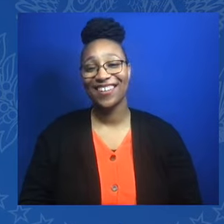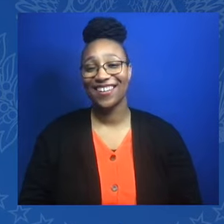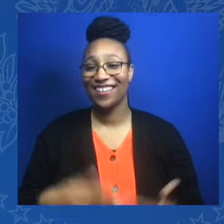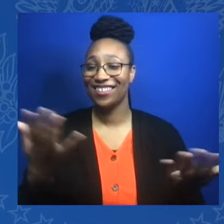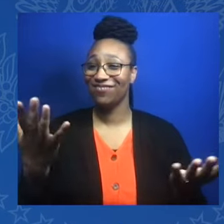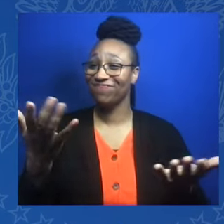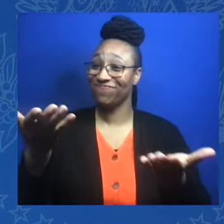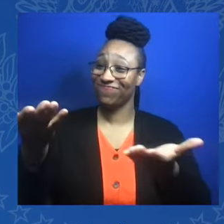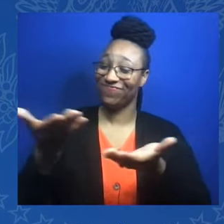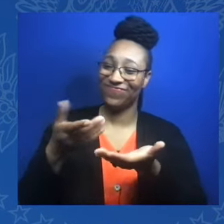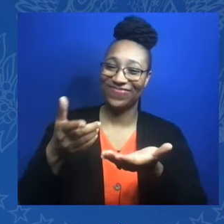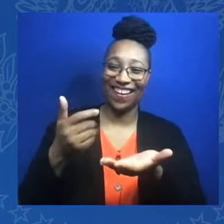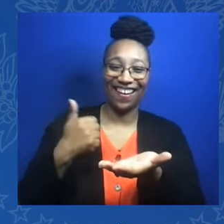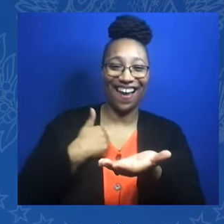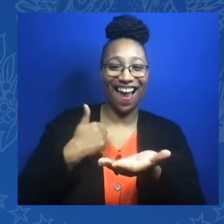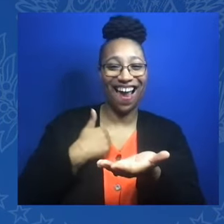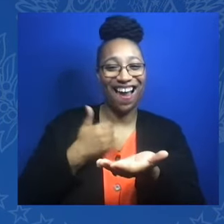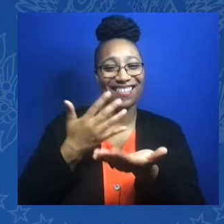Good afternoon, Canada.